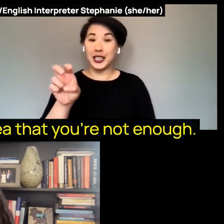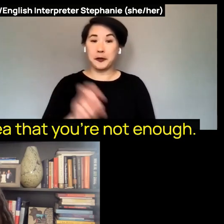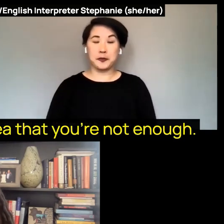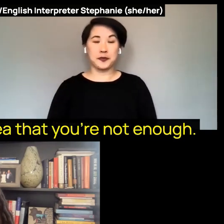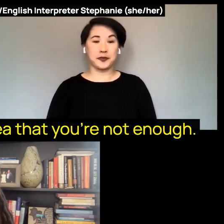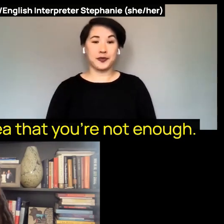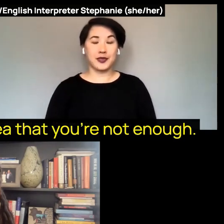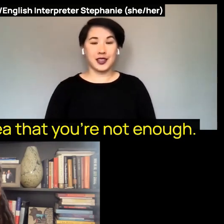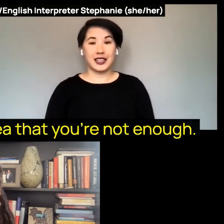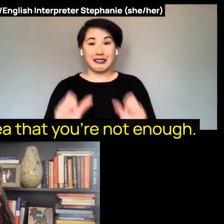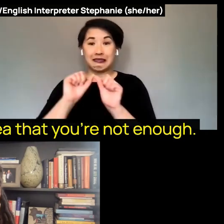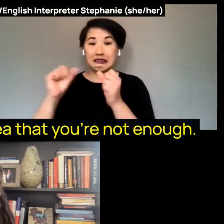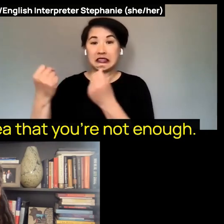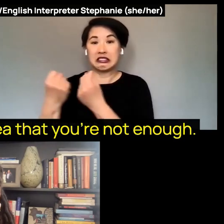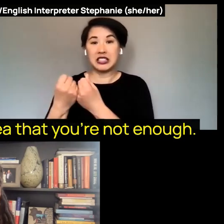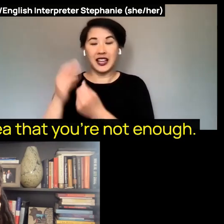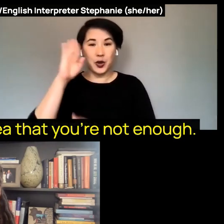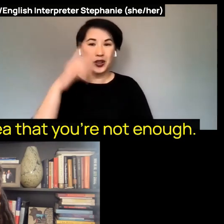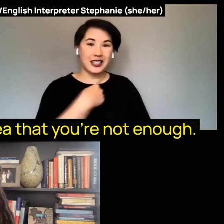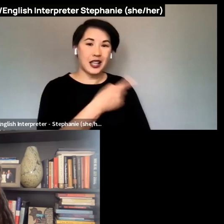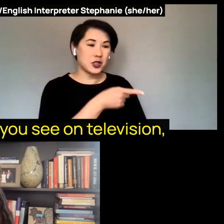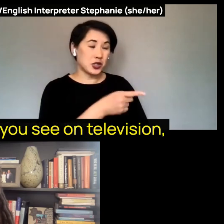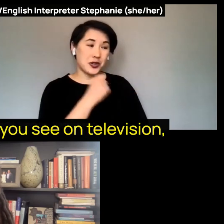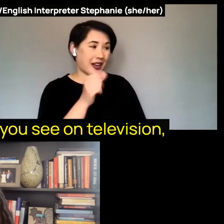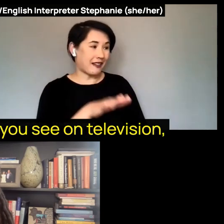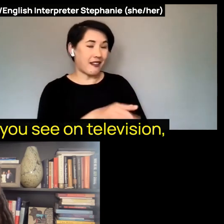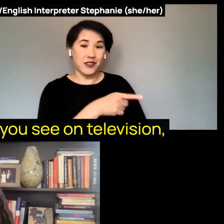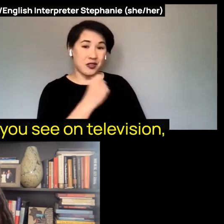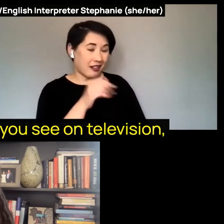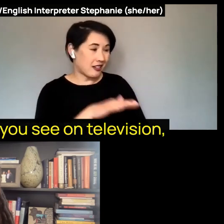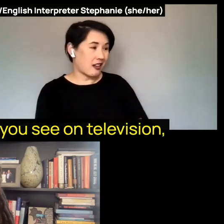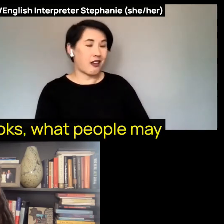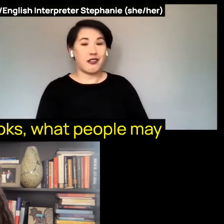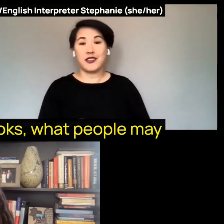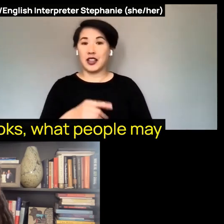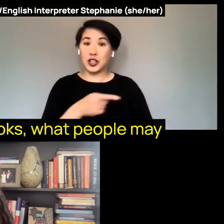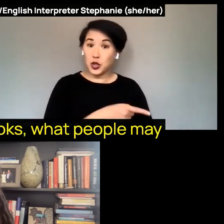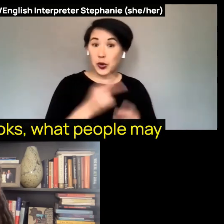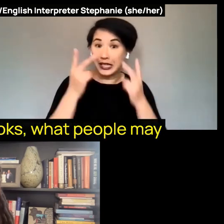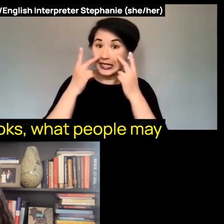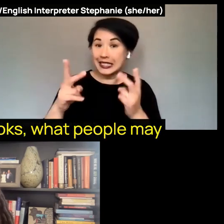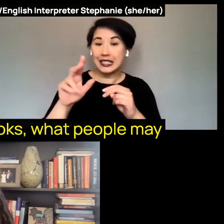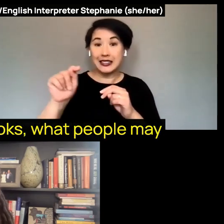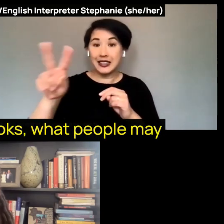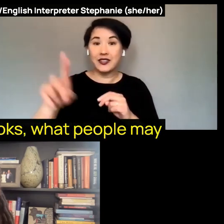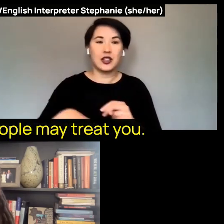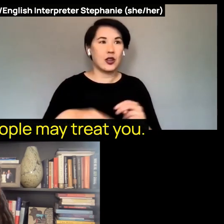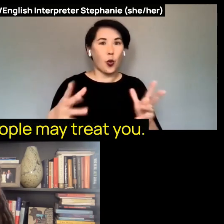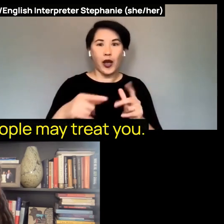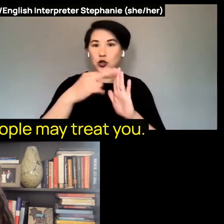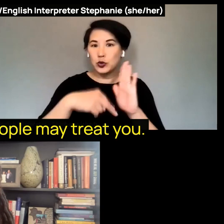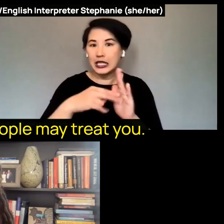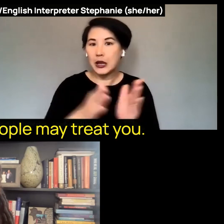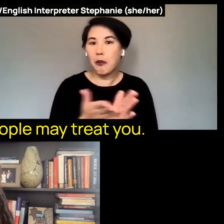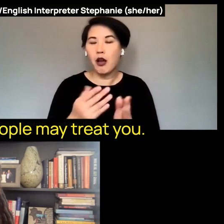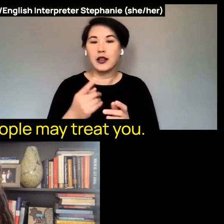society is going to reinforce this idea that you're not enough, whether or not what you see on television, what you read on books, what people may say